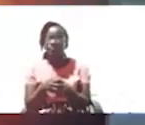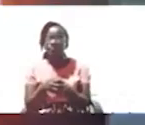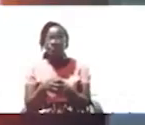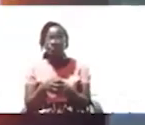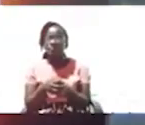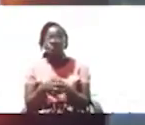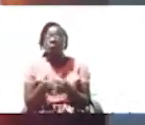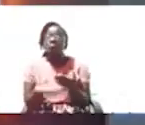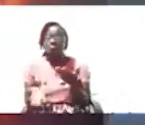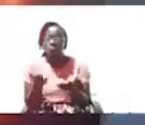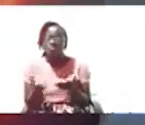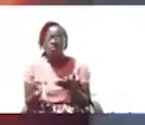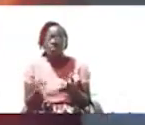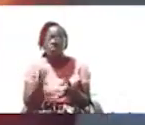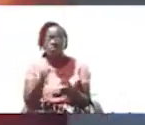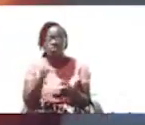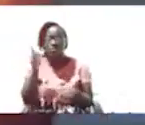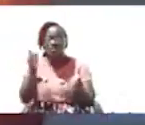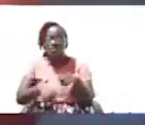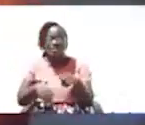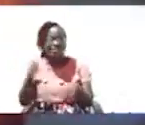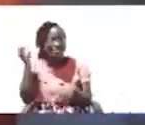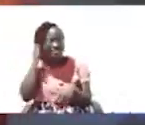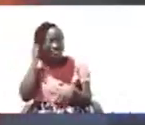if you are deaf in the spirit,